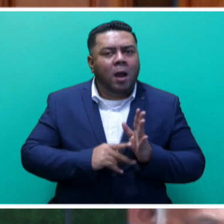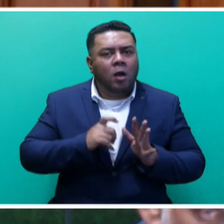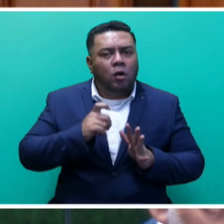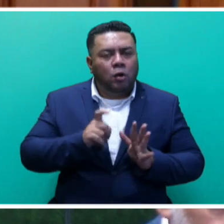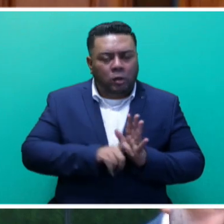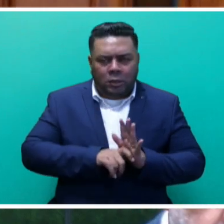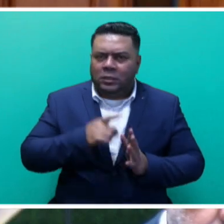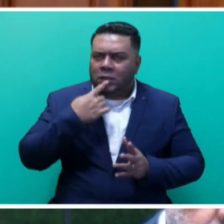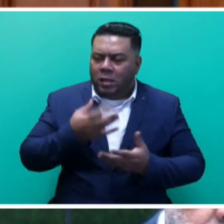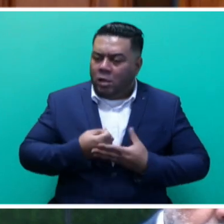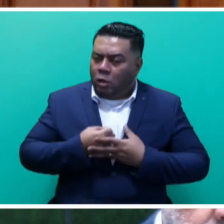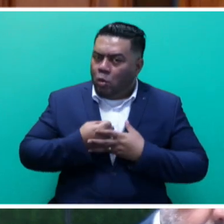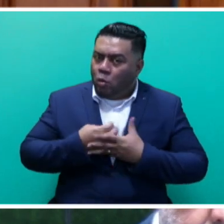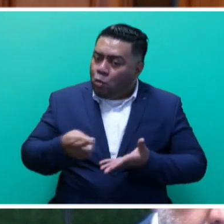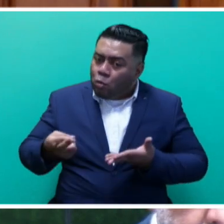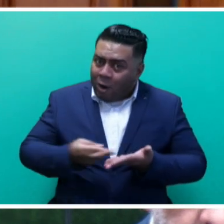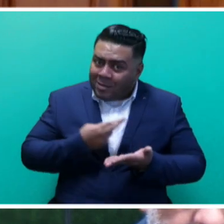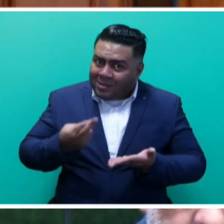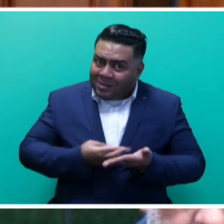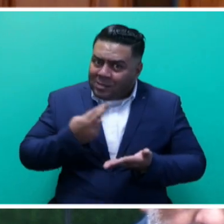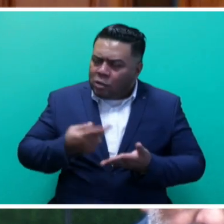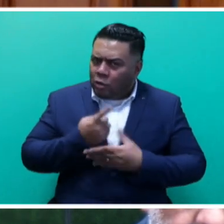Rice, as she mentioned,